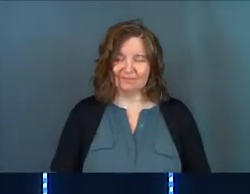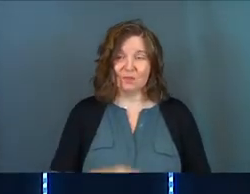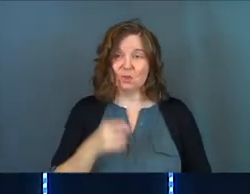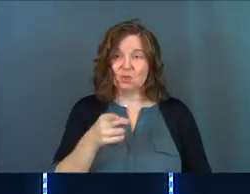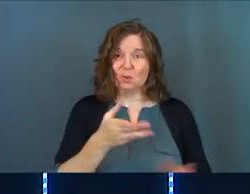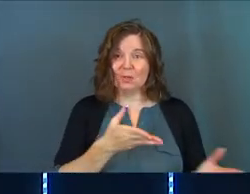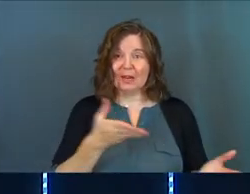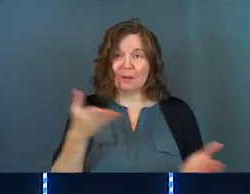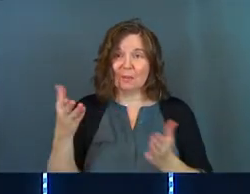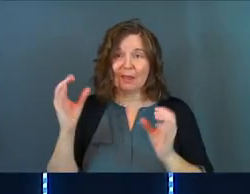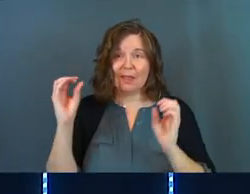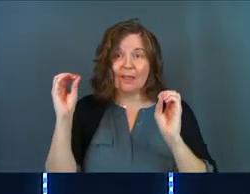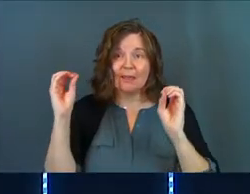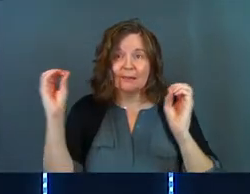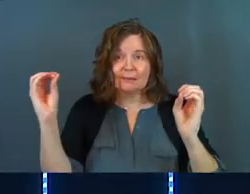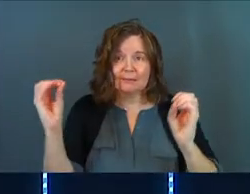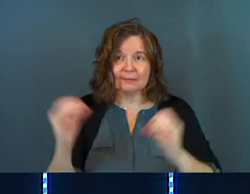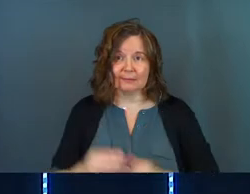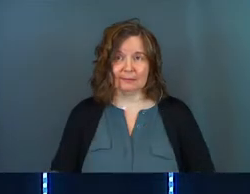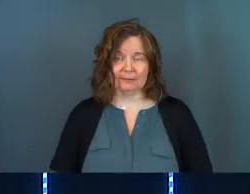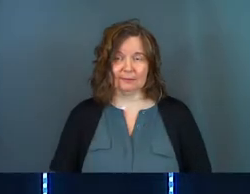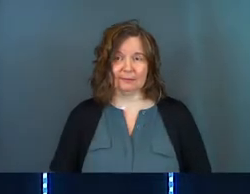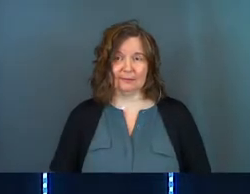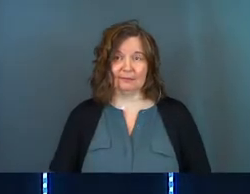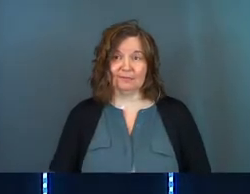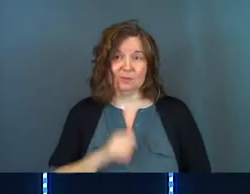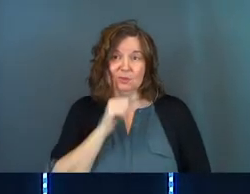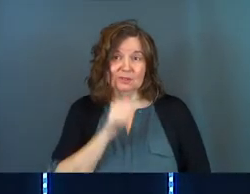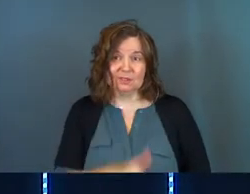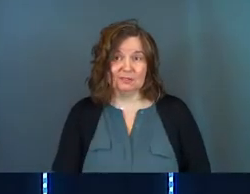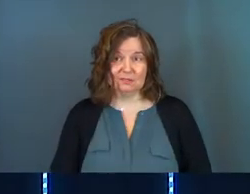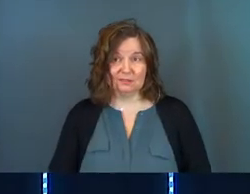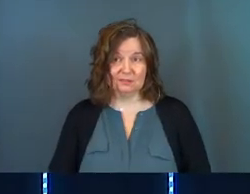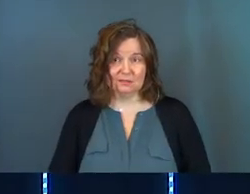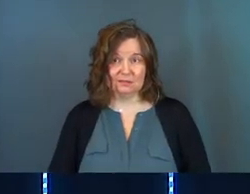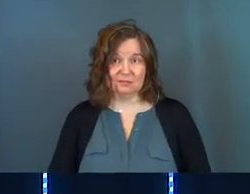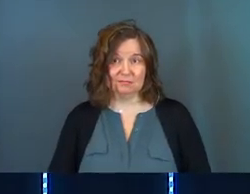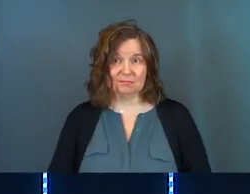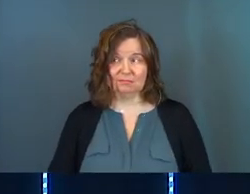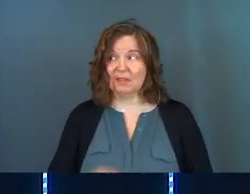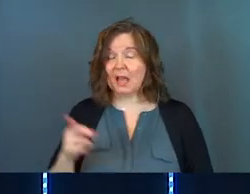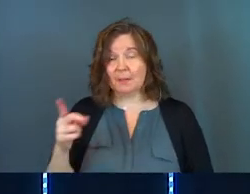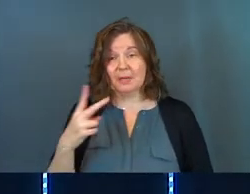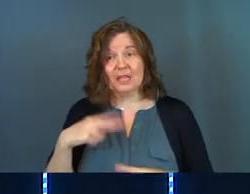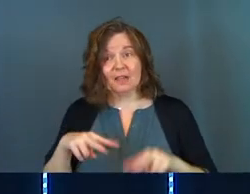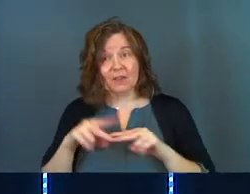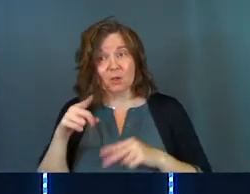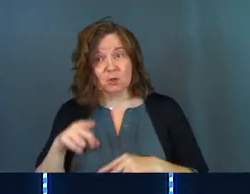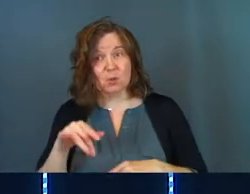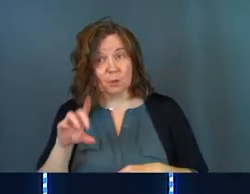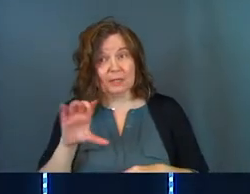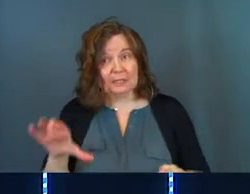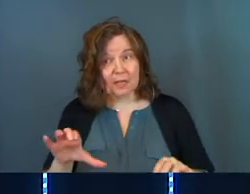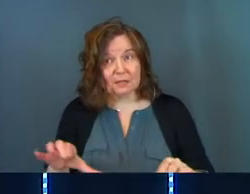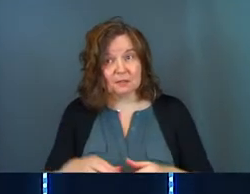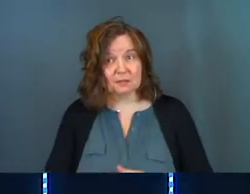Nope. You didn't bring anything. You didn't. Not that he doesn't value you. He